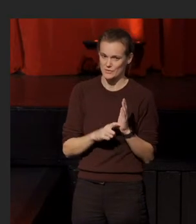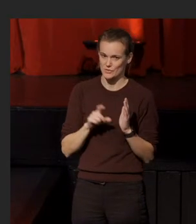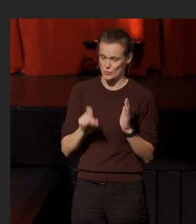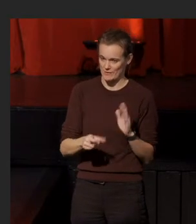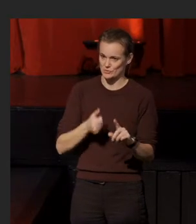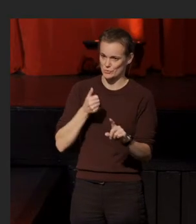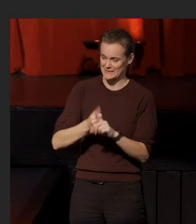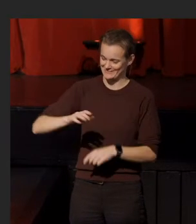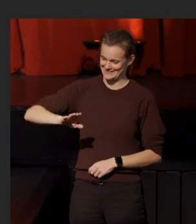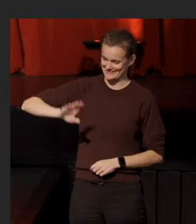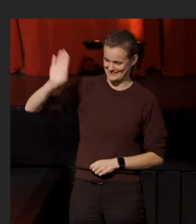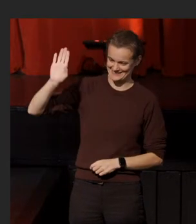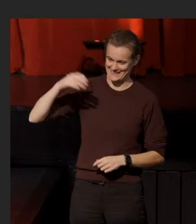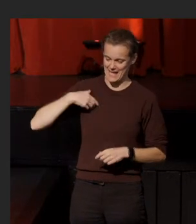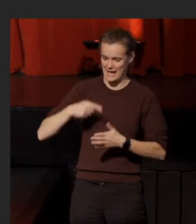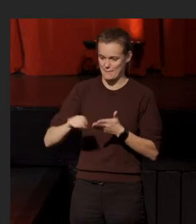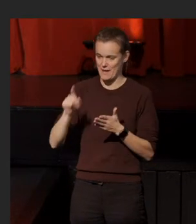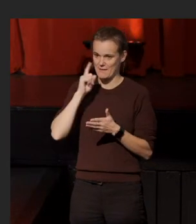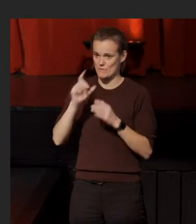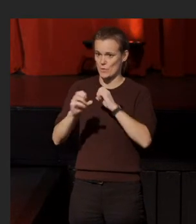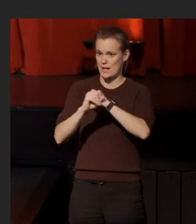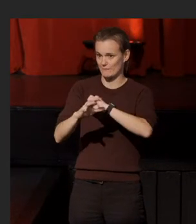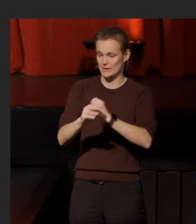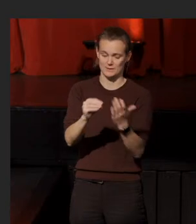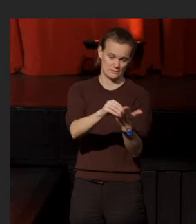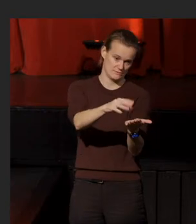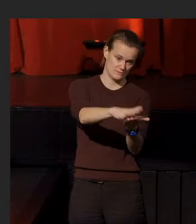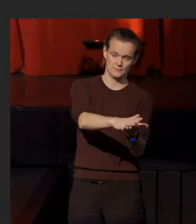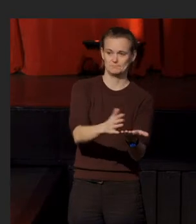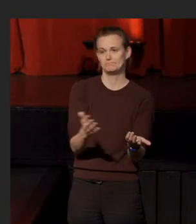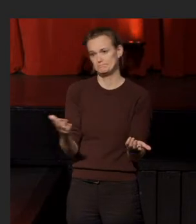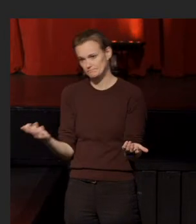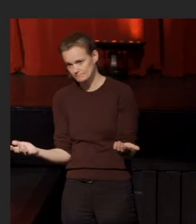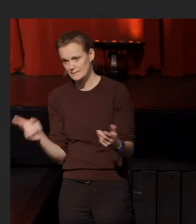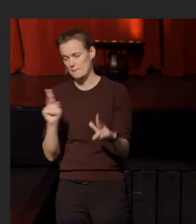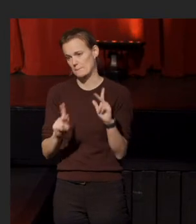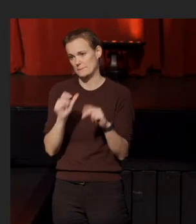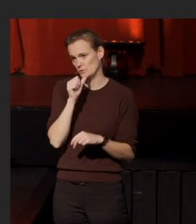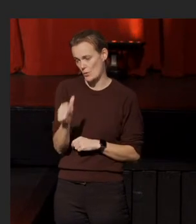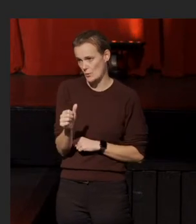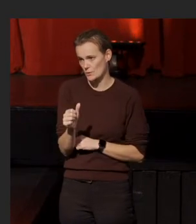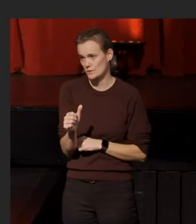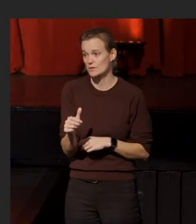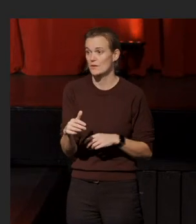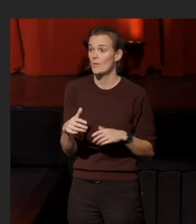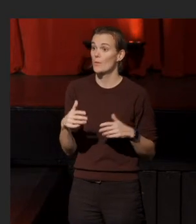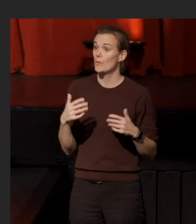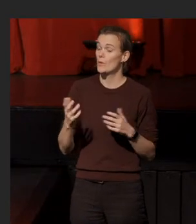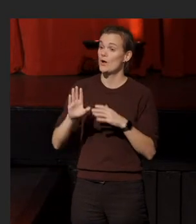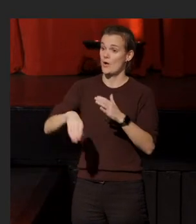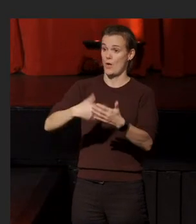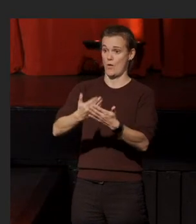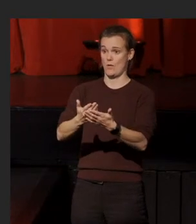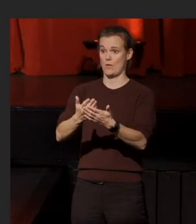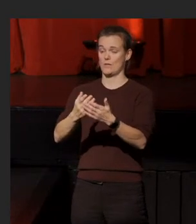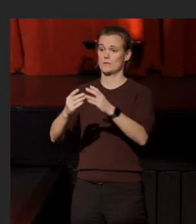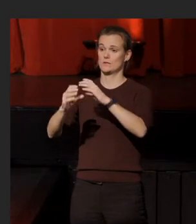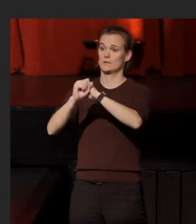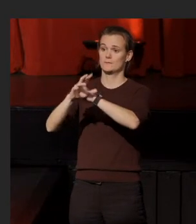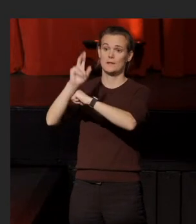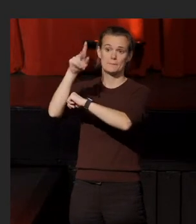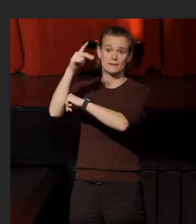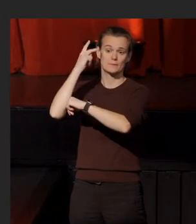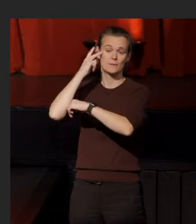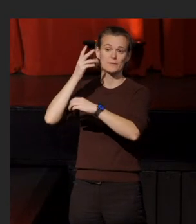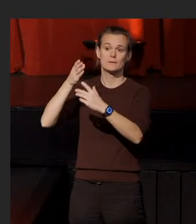rather, that all paid promotion of political ideas during an election campaign would be paid for through the